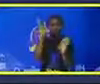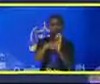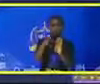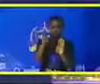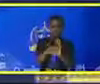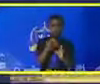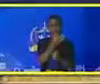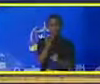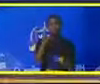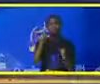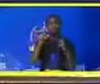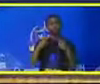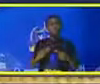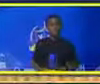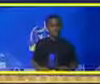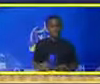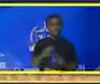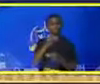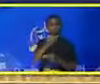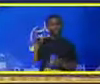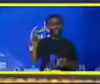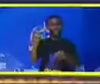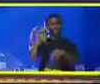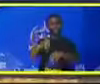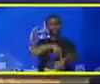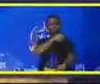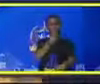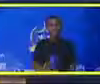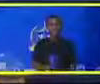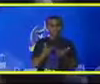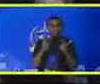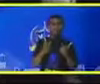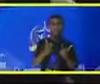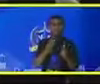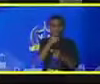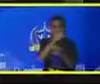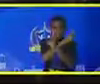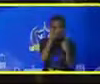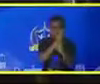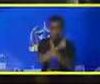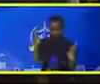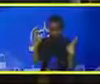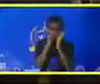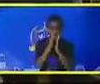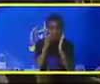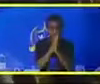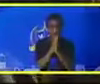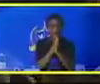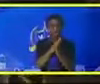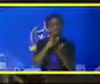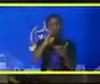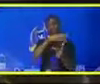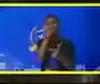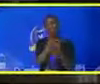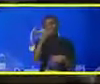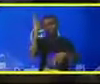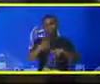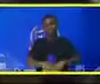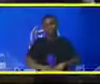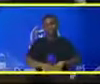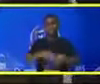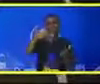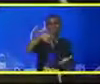health. Doors of longevity. Are you ready to pray? Whether you are standing or sitting, it does not matter. The most important thing is to